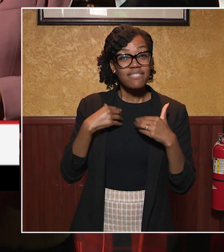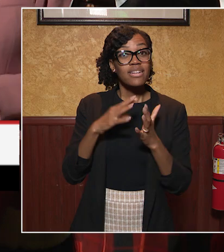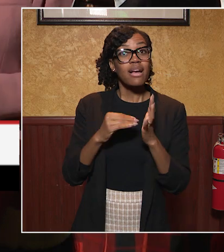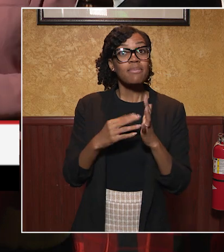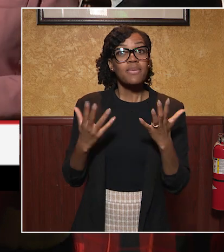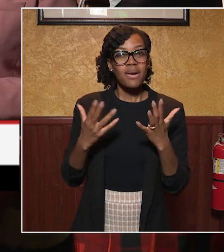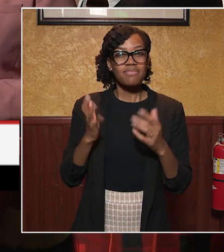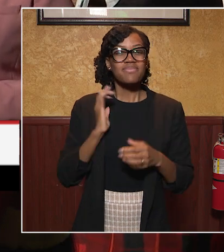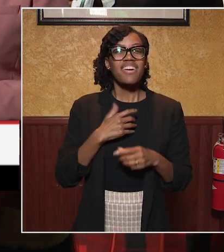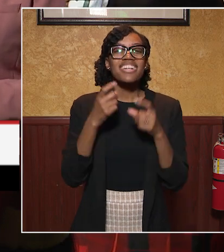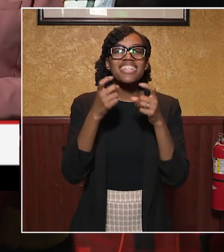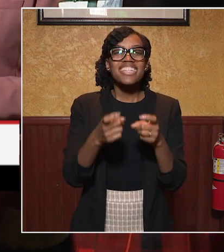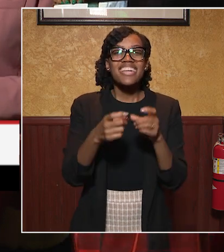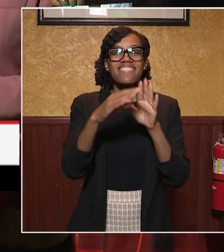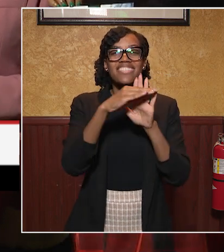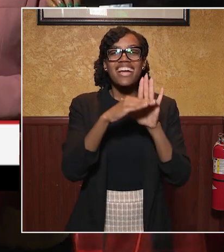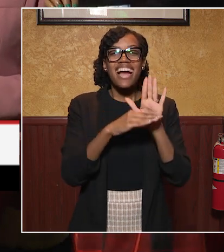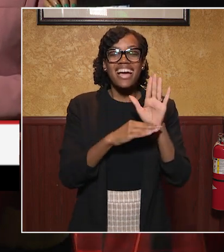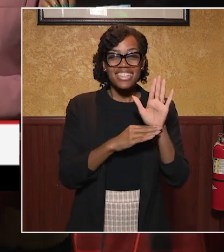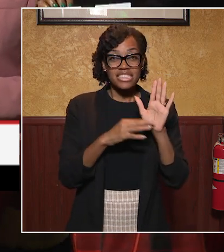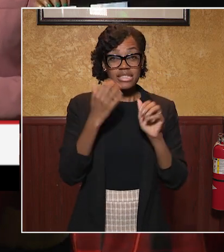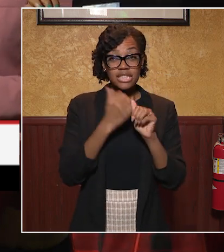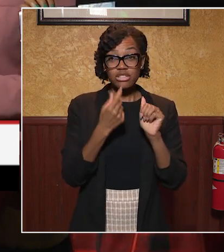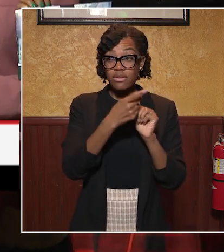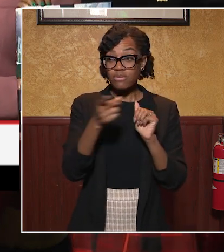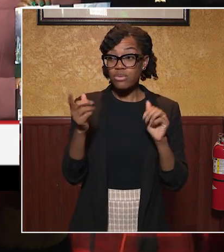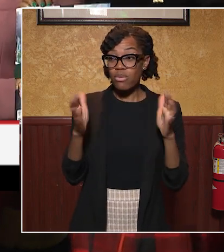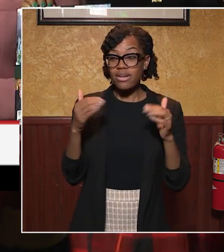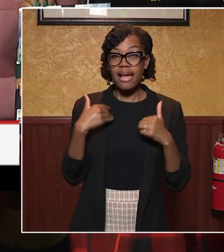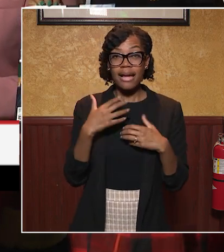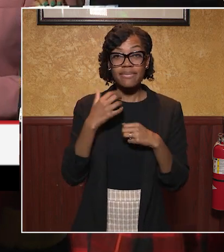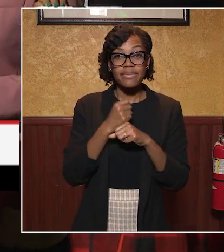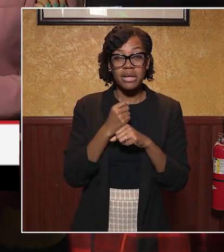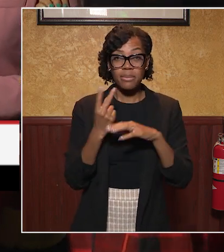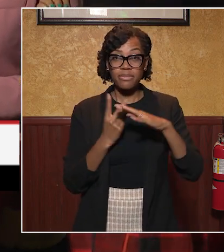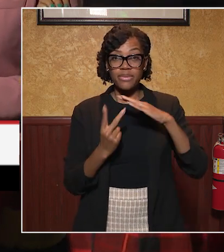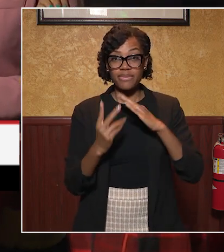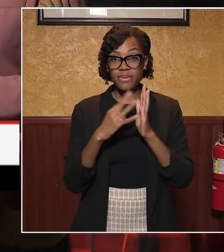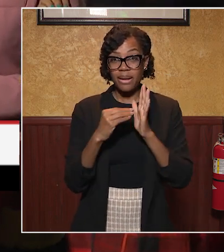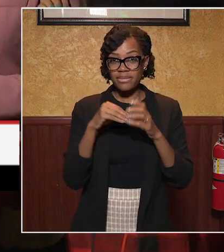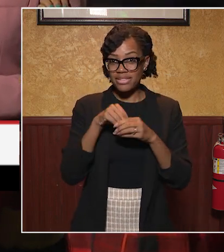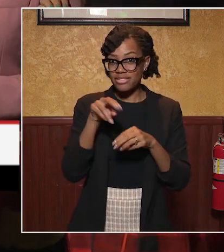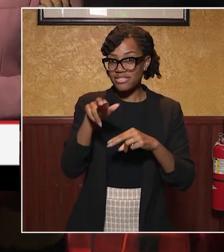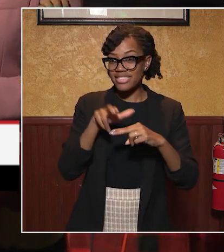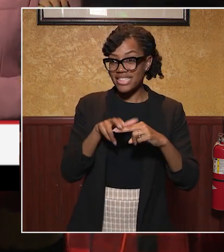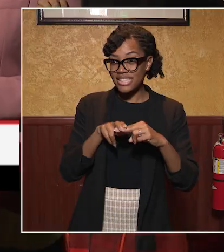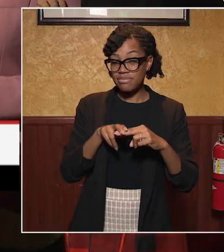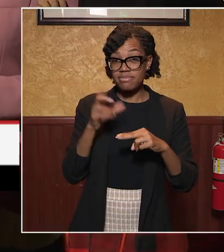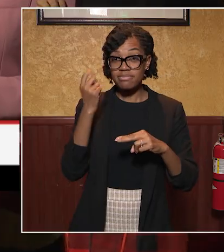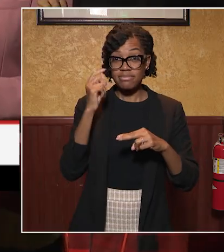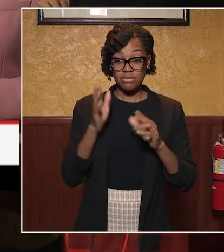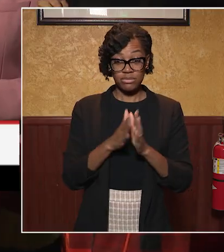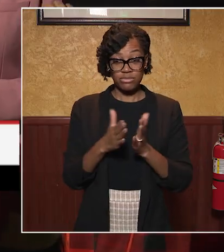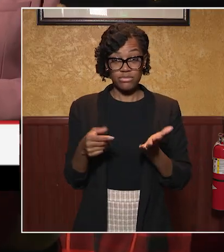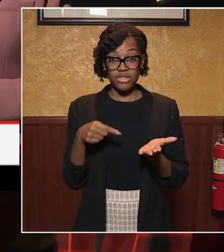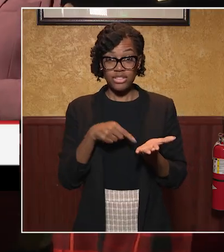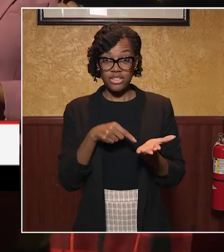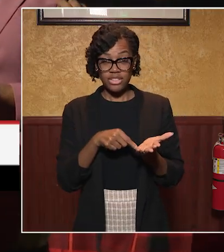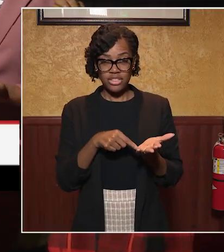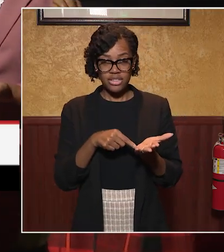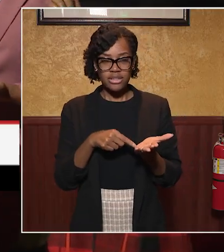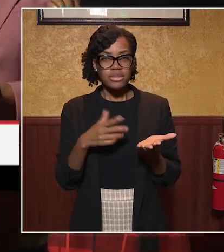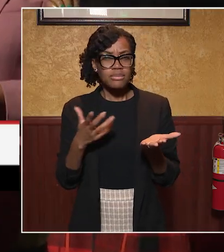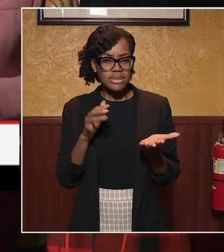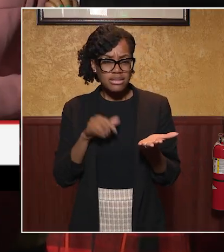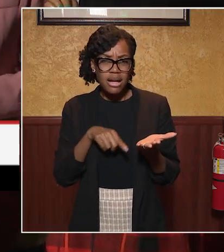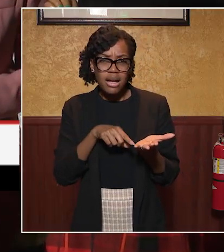Market gift guide, which each of you have an advanced preview copy in your seat. What is the gift guide, you might wonder? This is your key to making sure that you